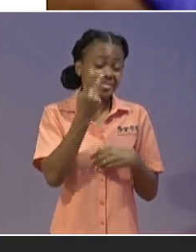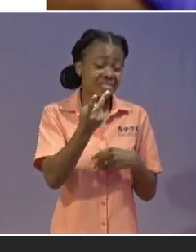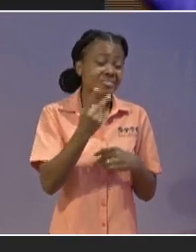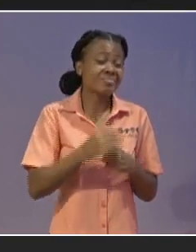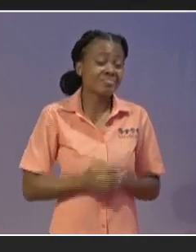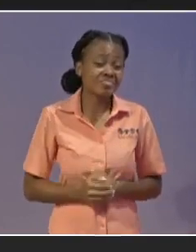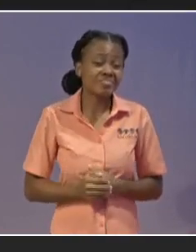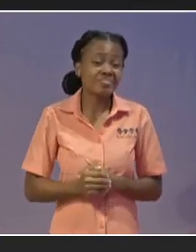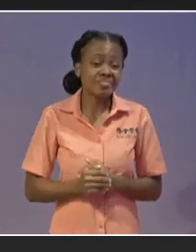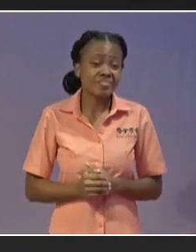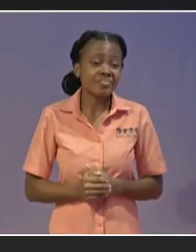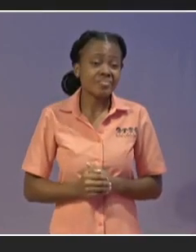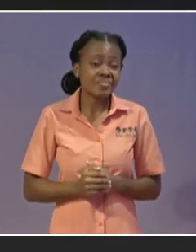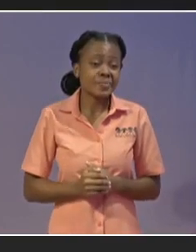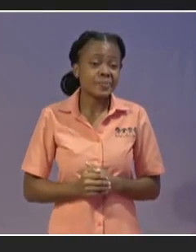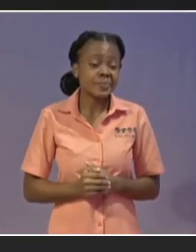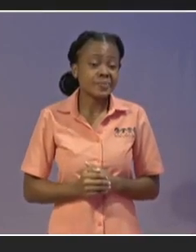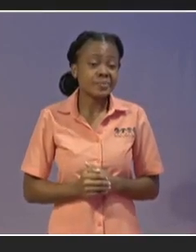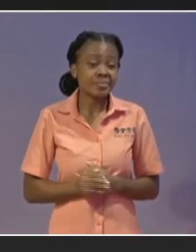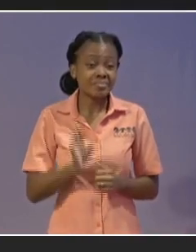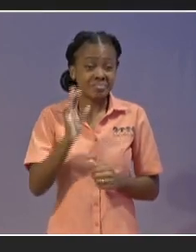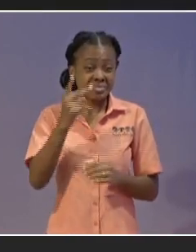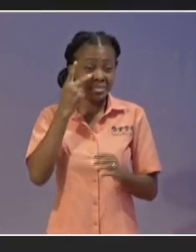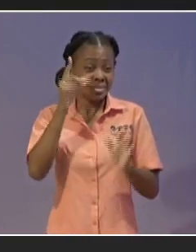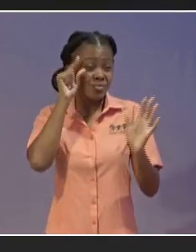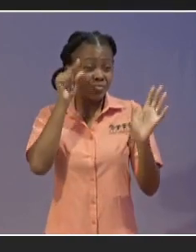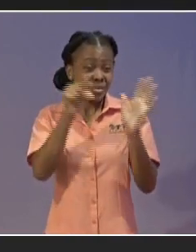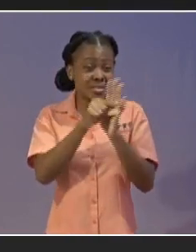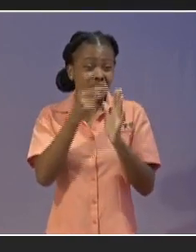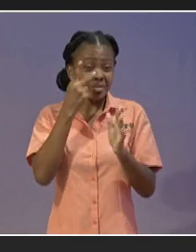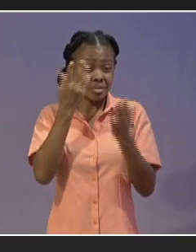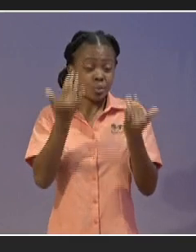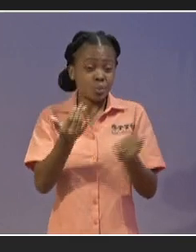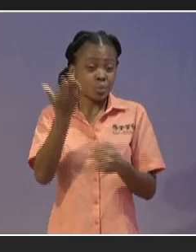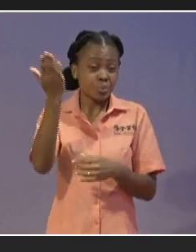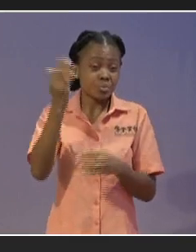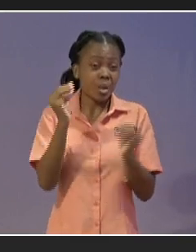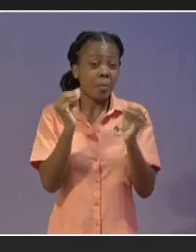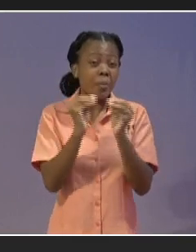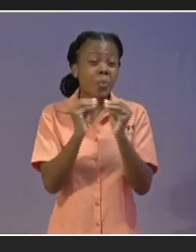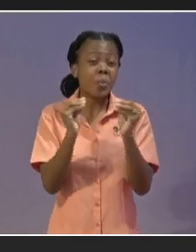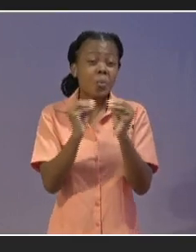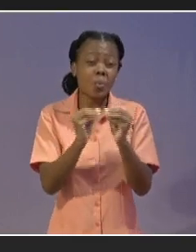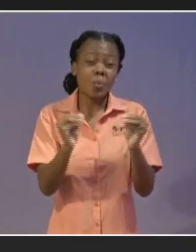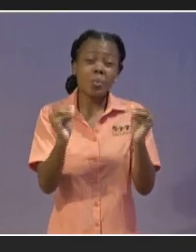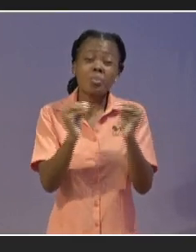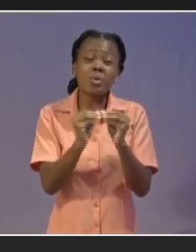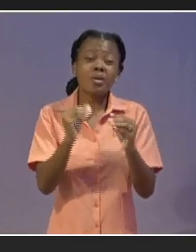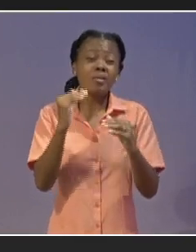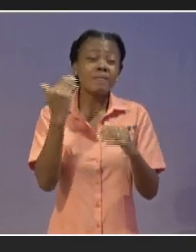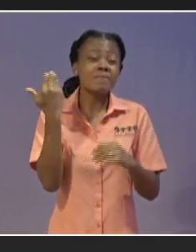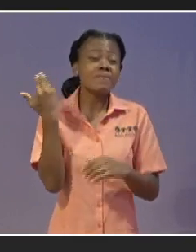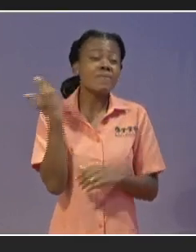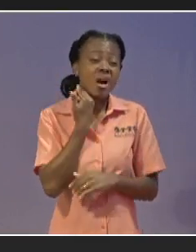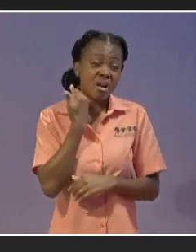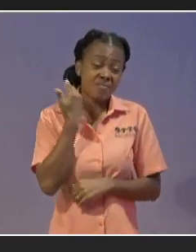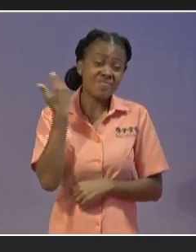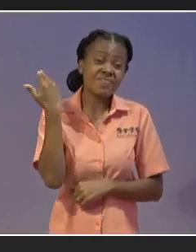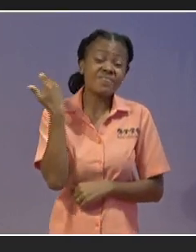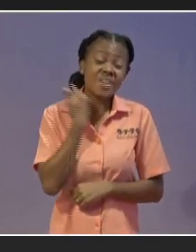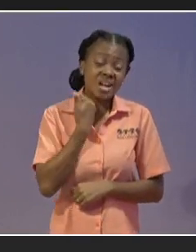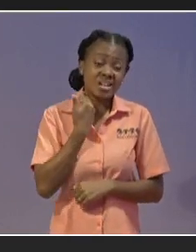What we're going to see as the slide has changed is mostly fever. They're showing lots of fever, but things that come with